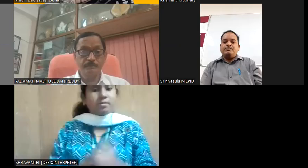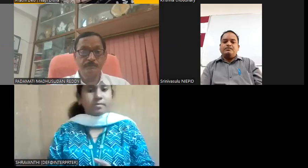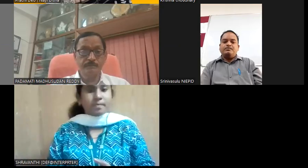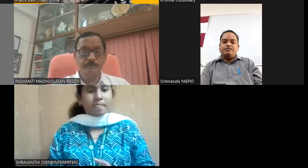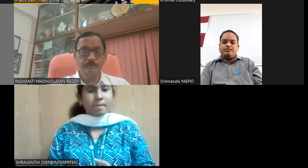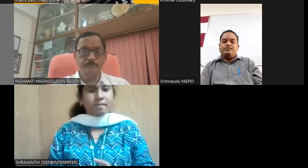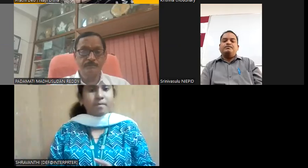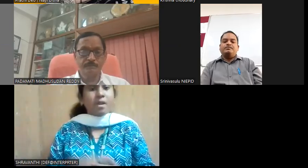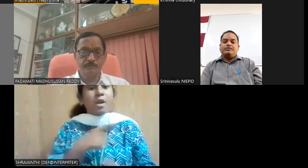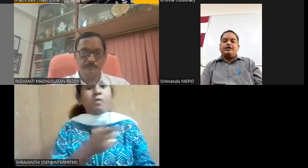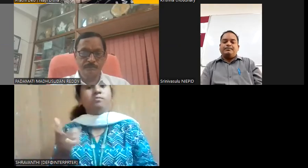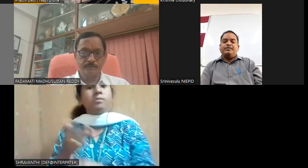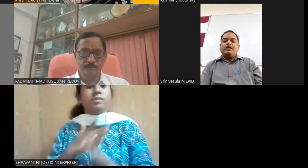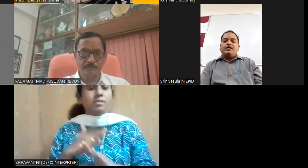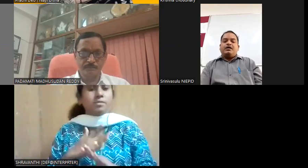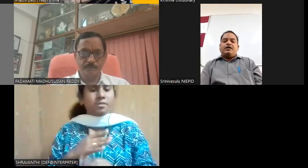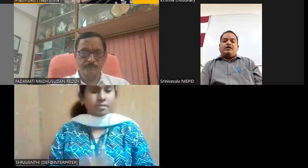share?